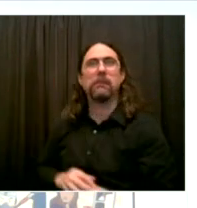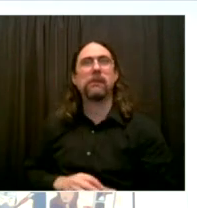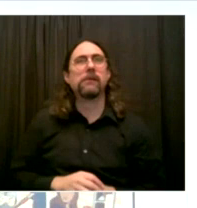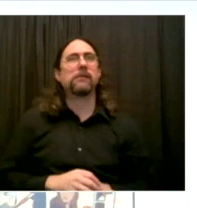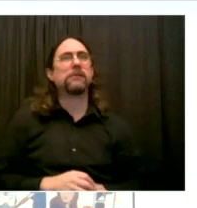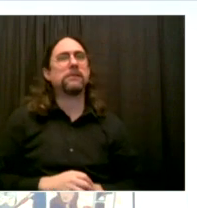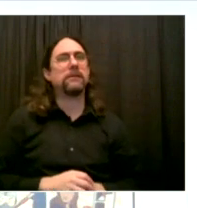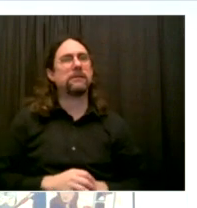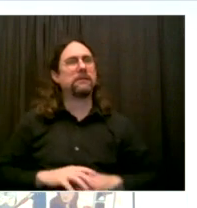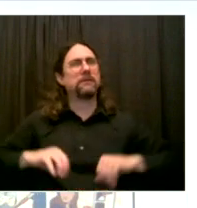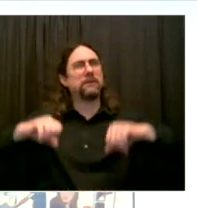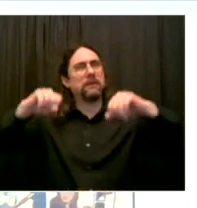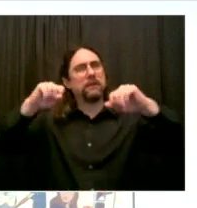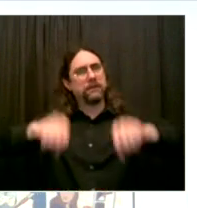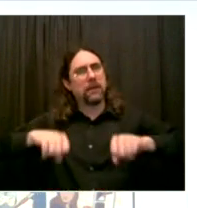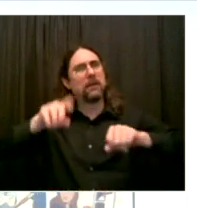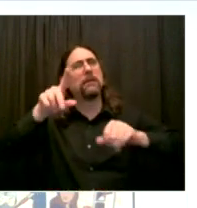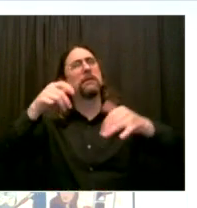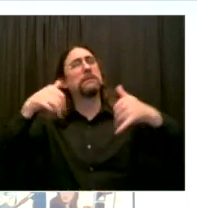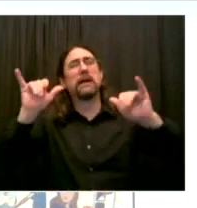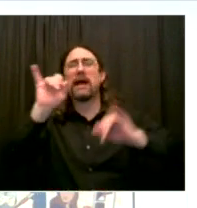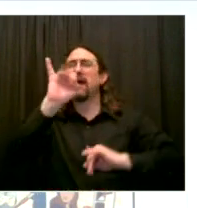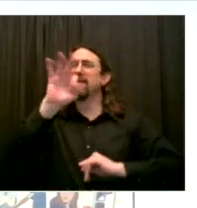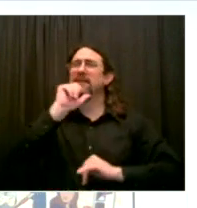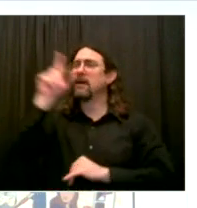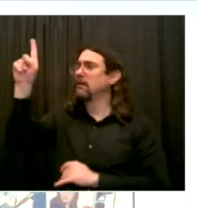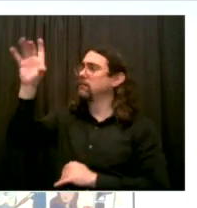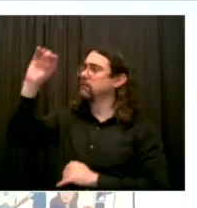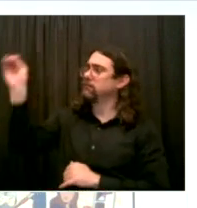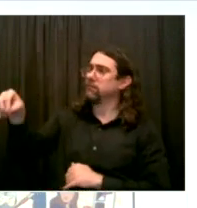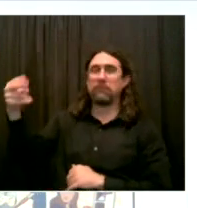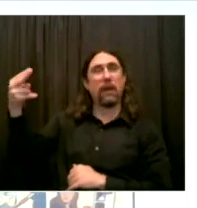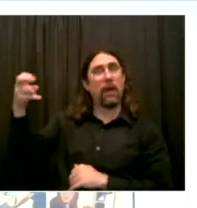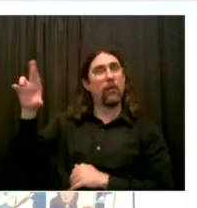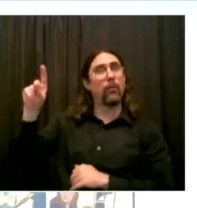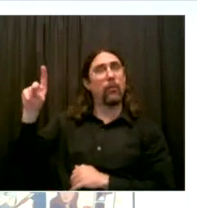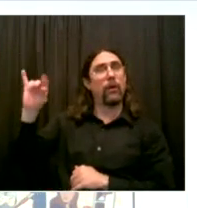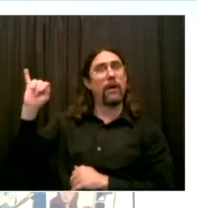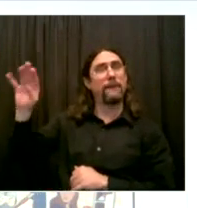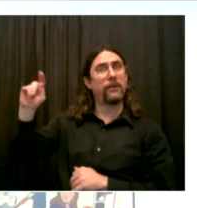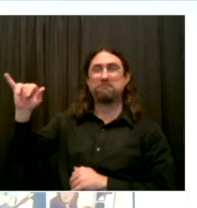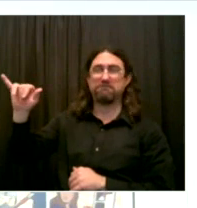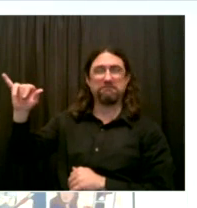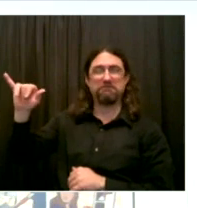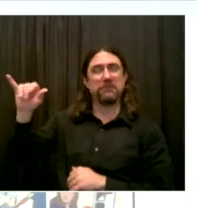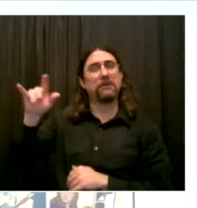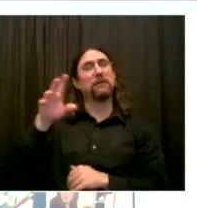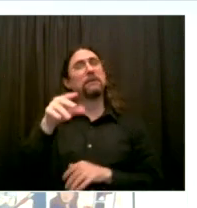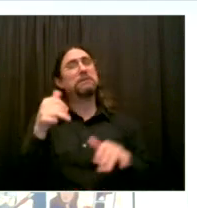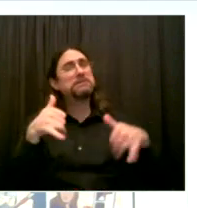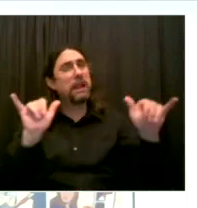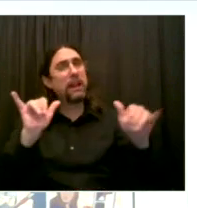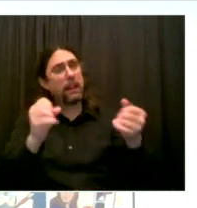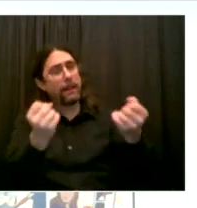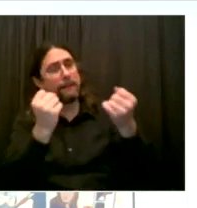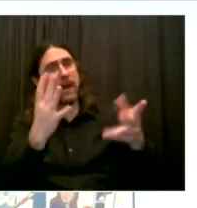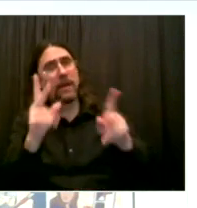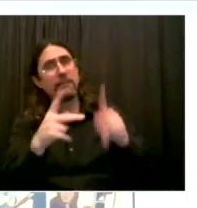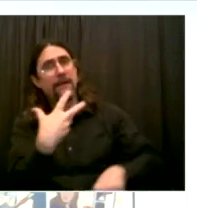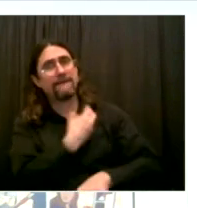we're seeing that in New York City even today, in terms of reducing infections and particularly with respect